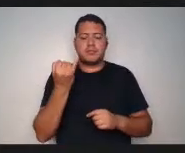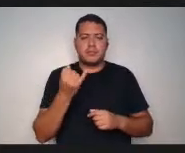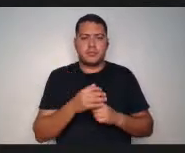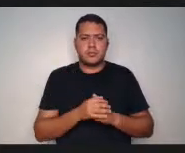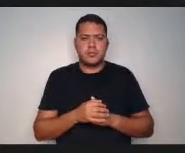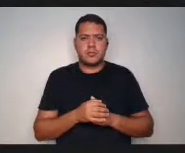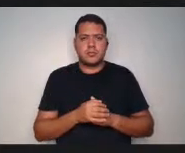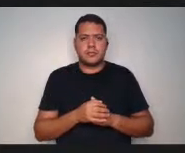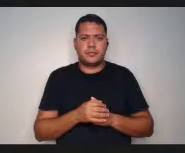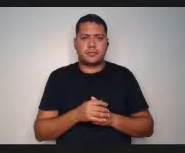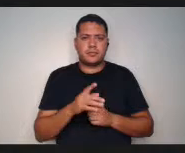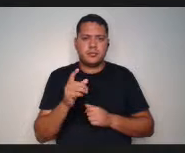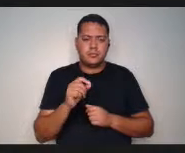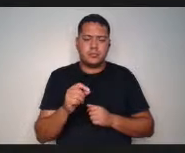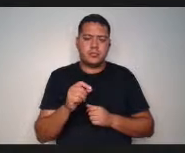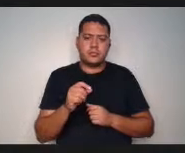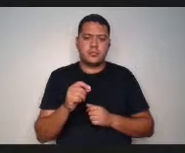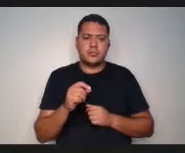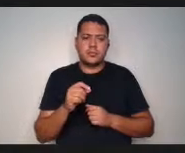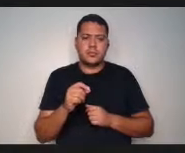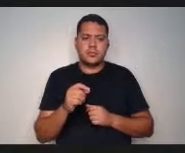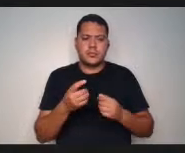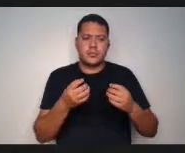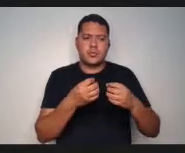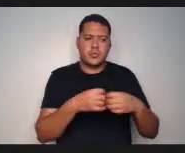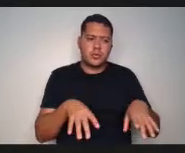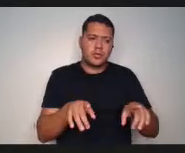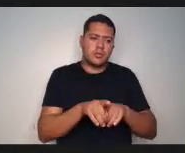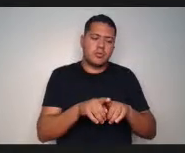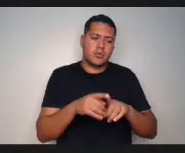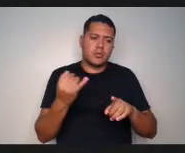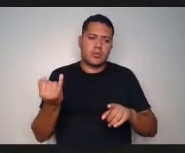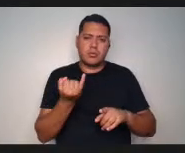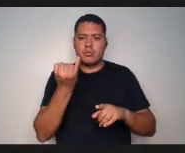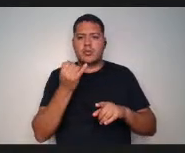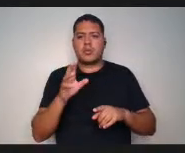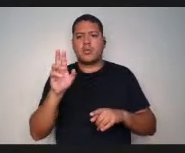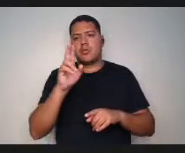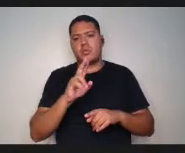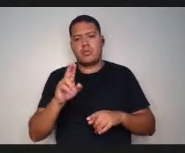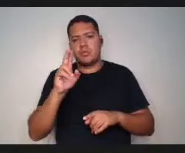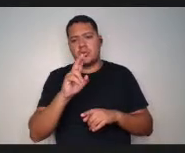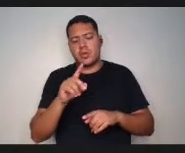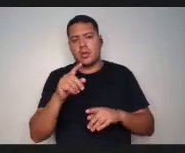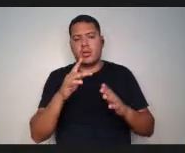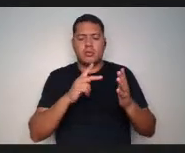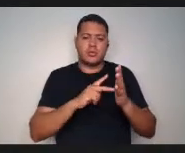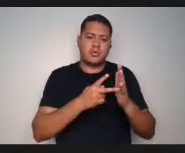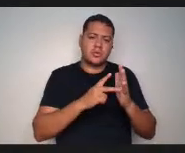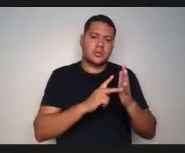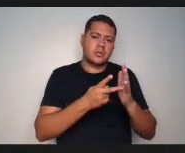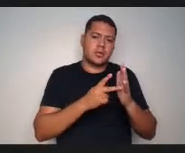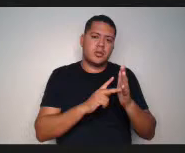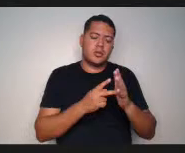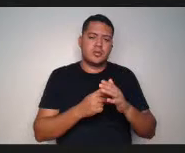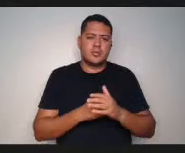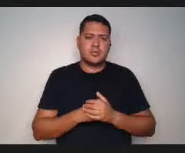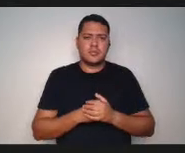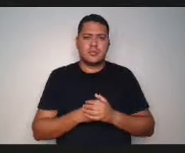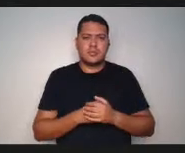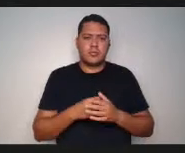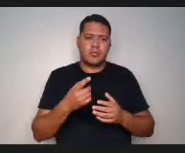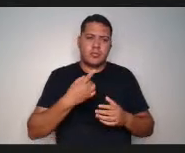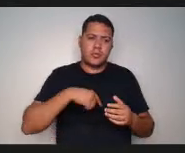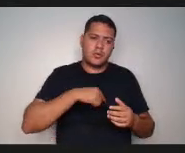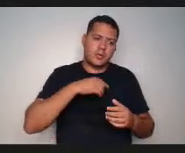unions bargaining over health and safety. We know in the United States, labor union membership has been in steep decline since the